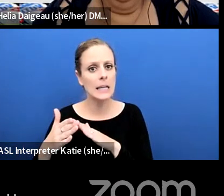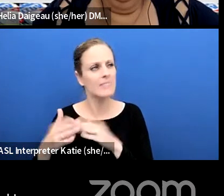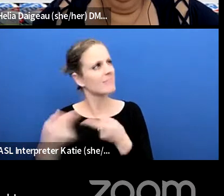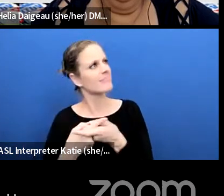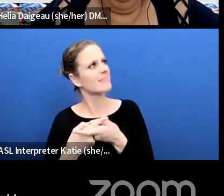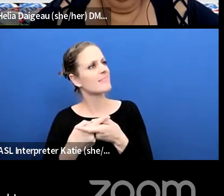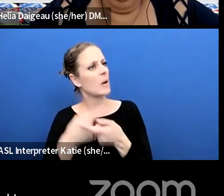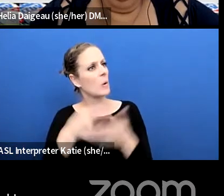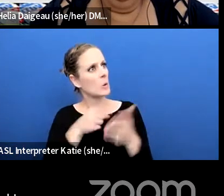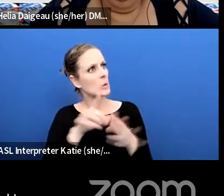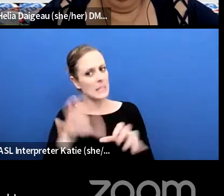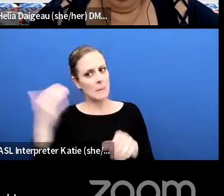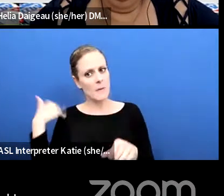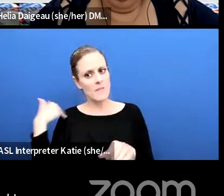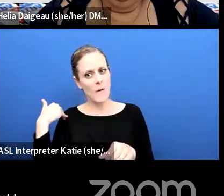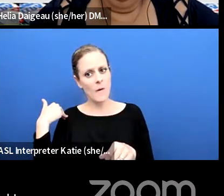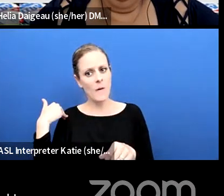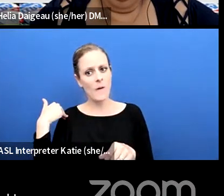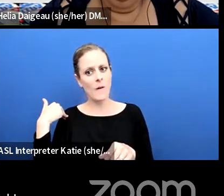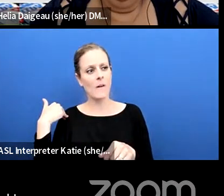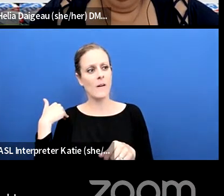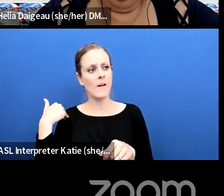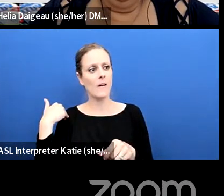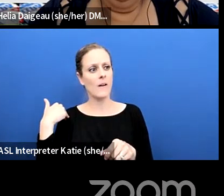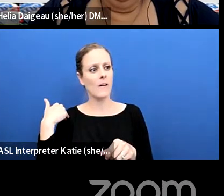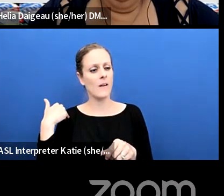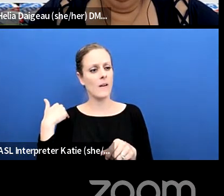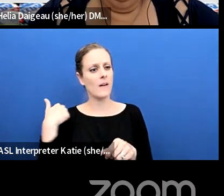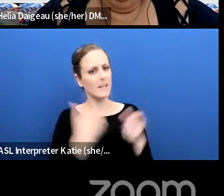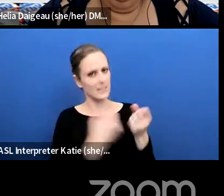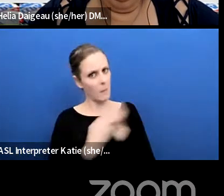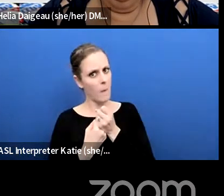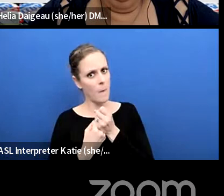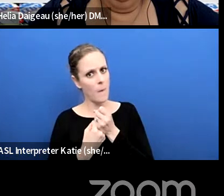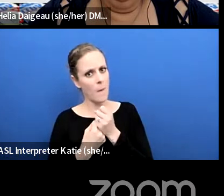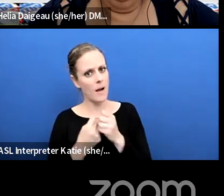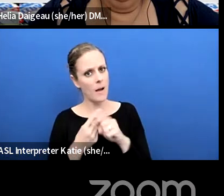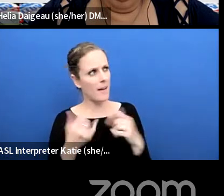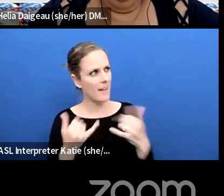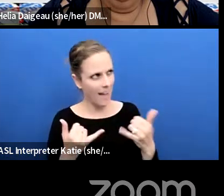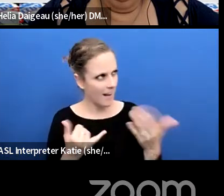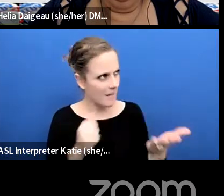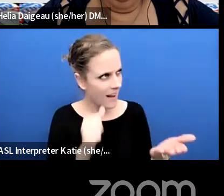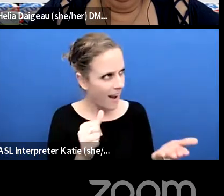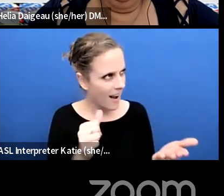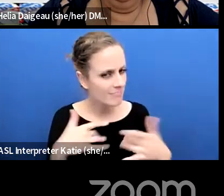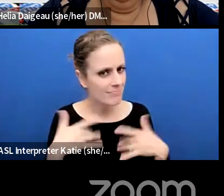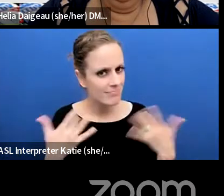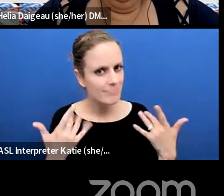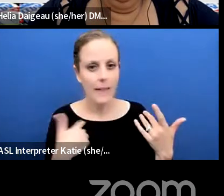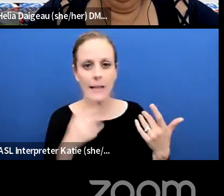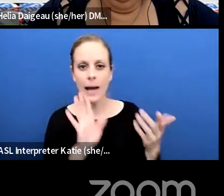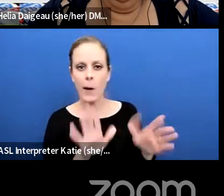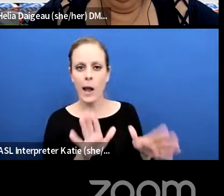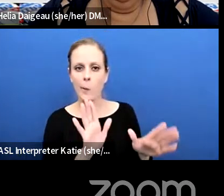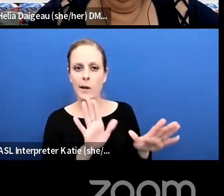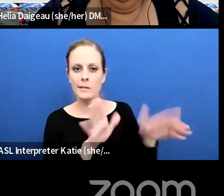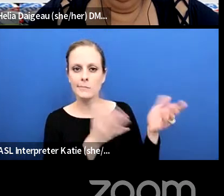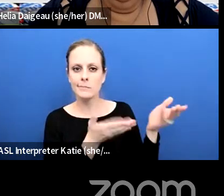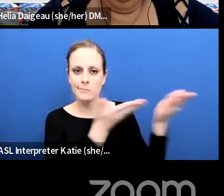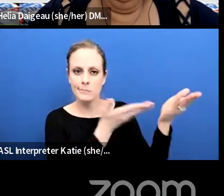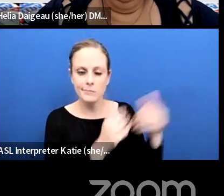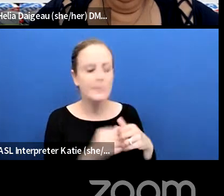done in support of the disability community in the past, such as she had